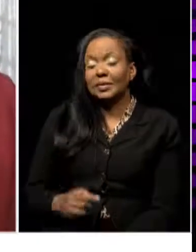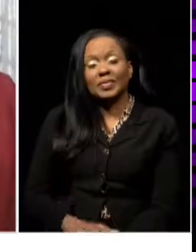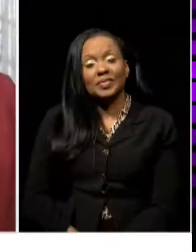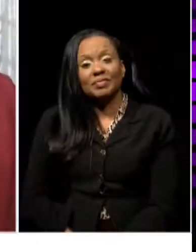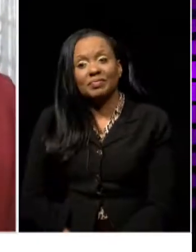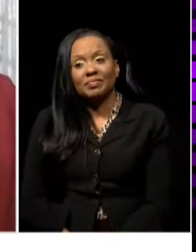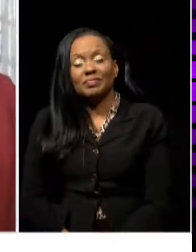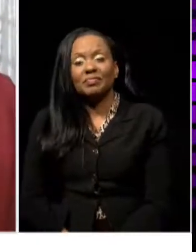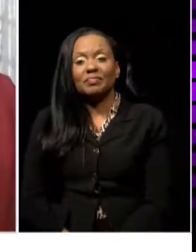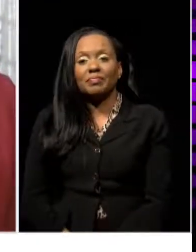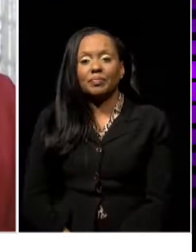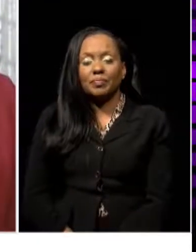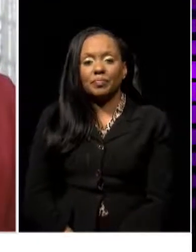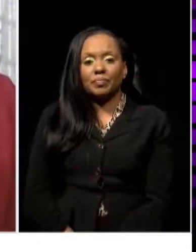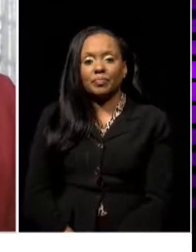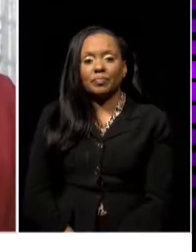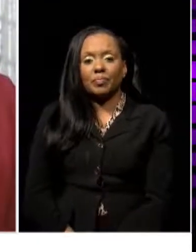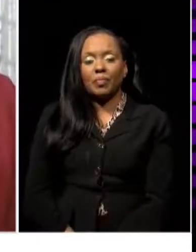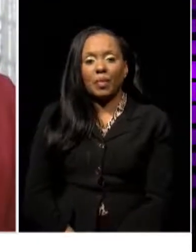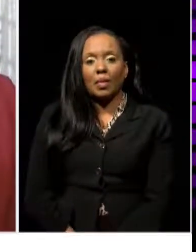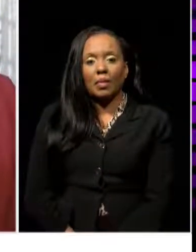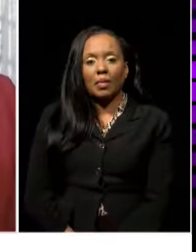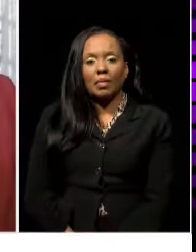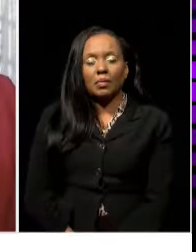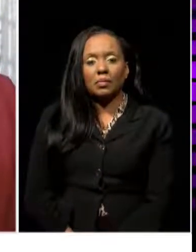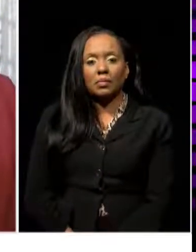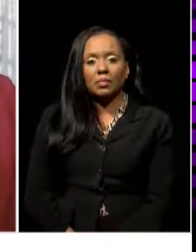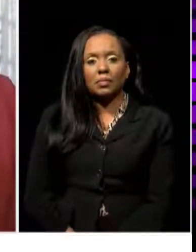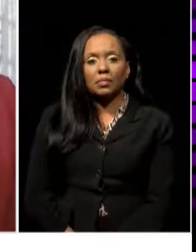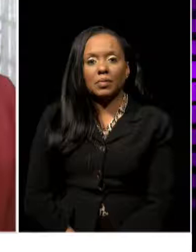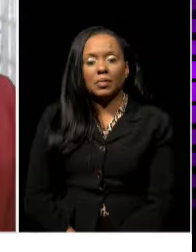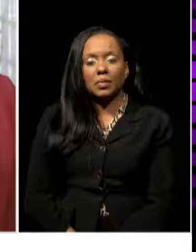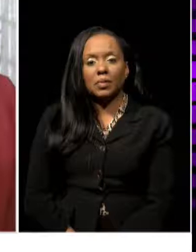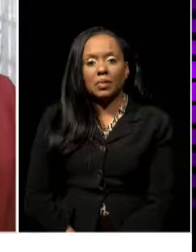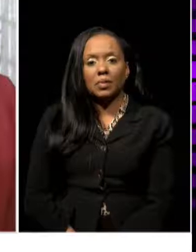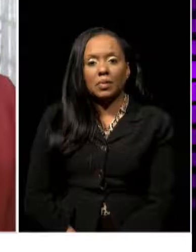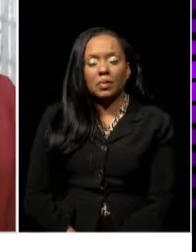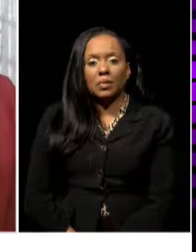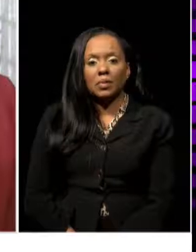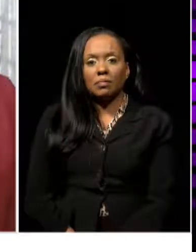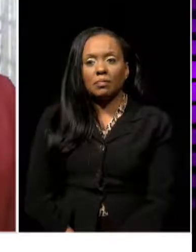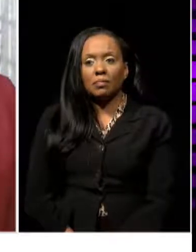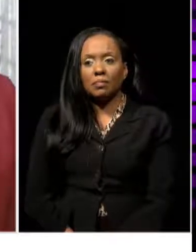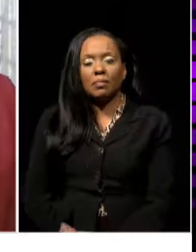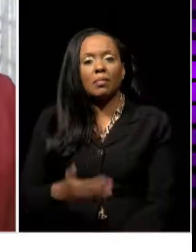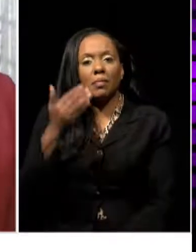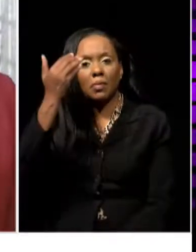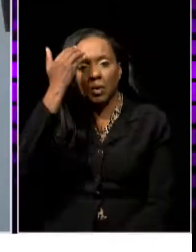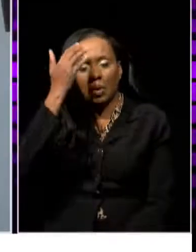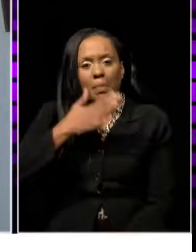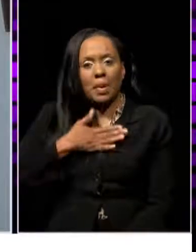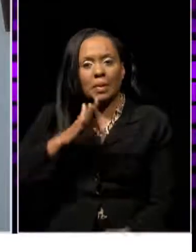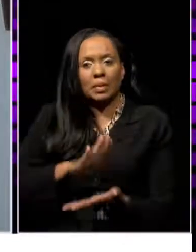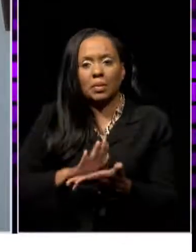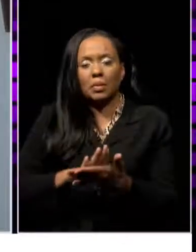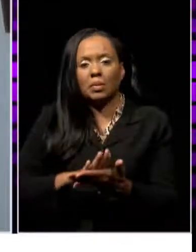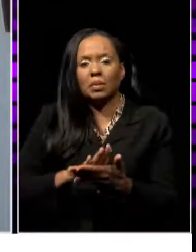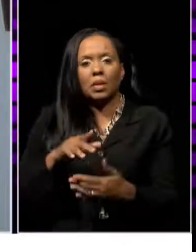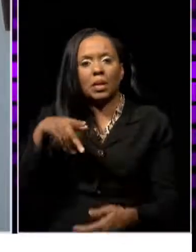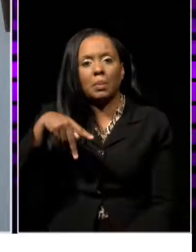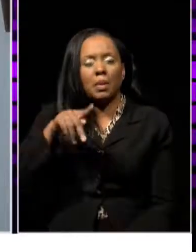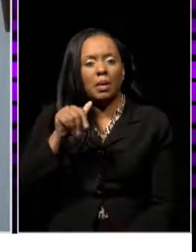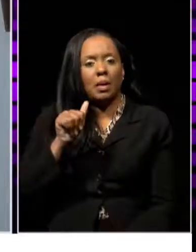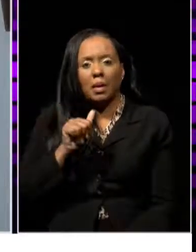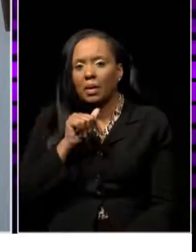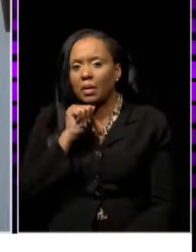Well, I know that for my school, we we don't have the PDA function at this time. But one of the things that I would